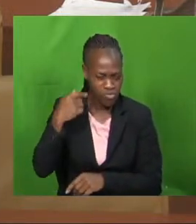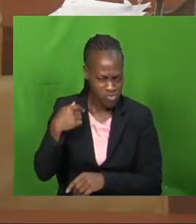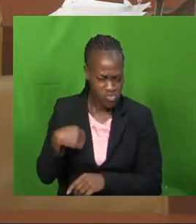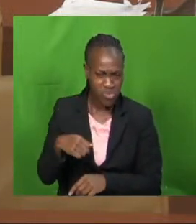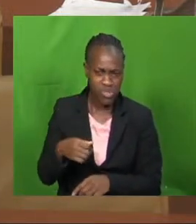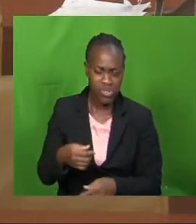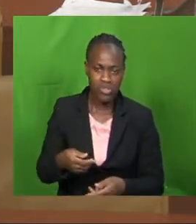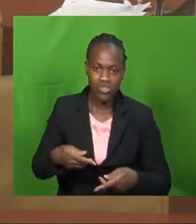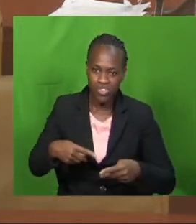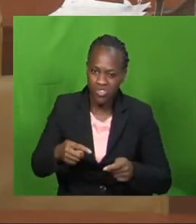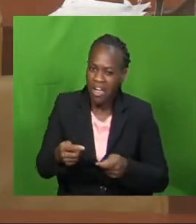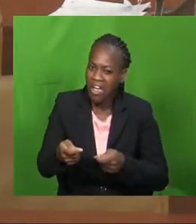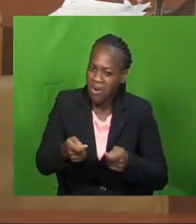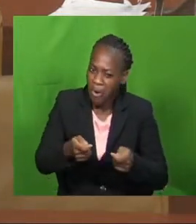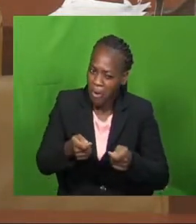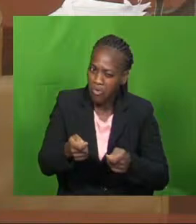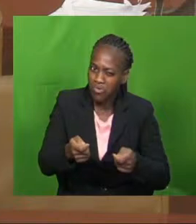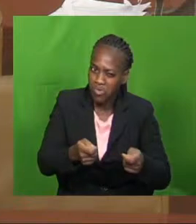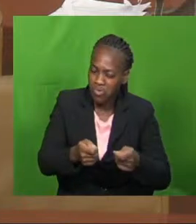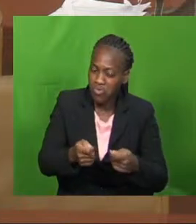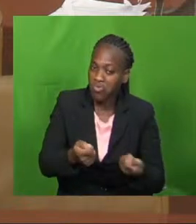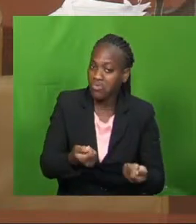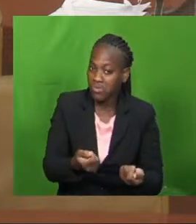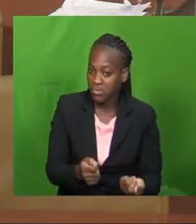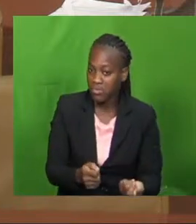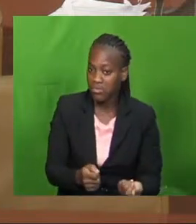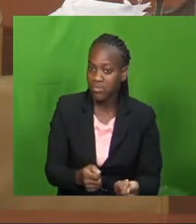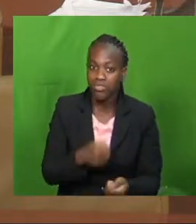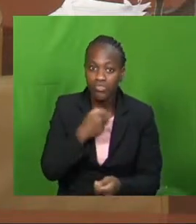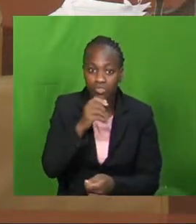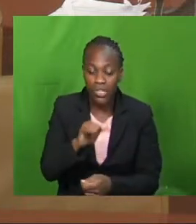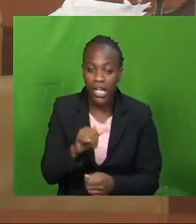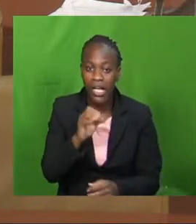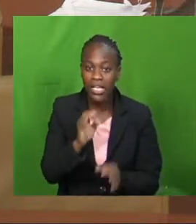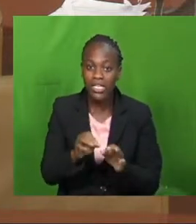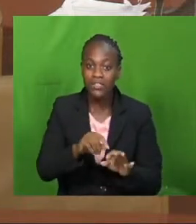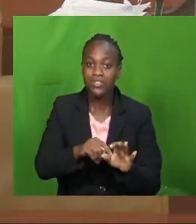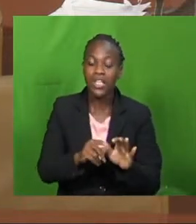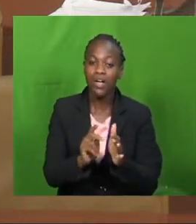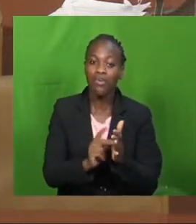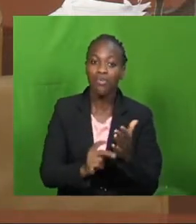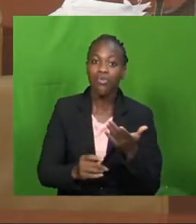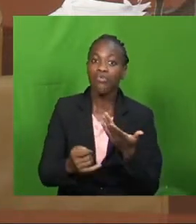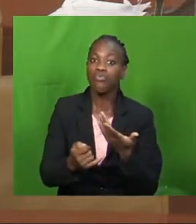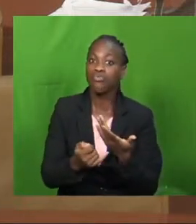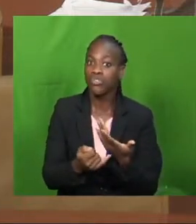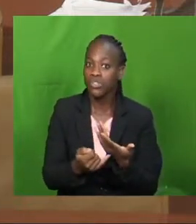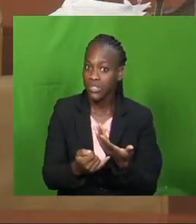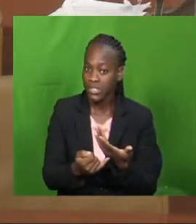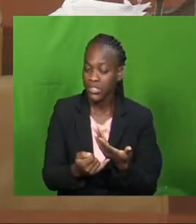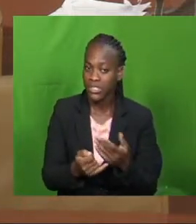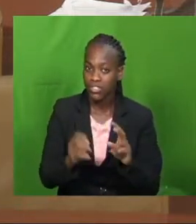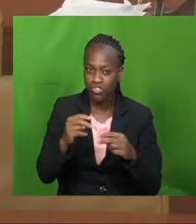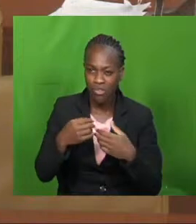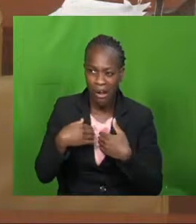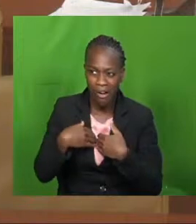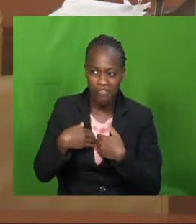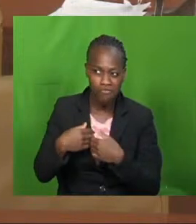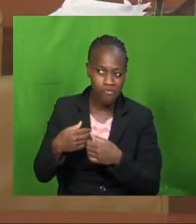been fighting them very hard to make sure that when this project comes on board, the issues we've had with the old